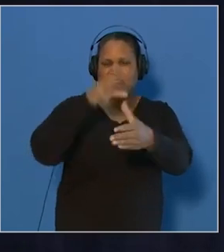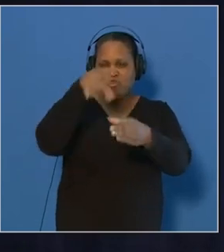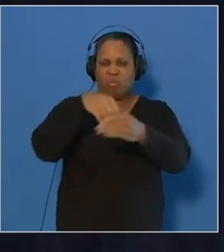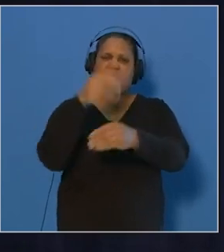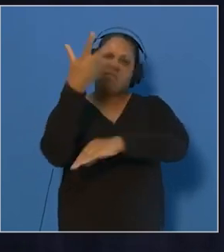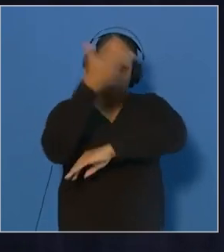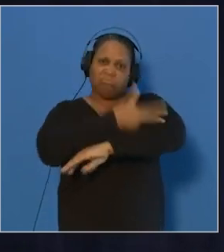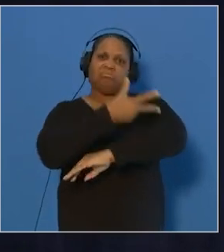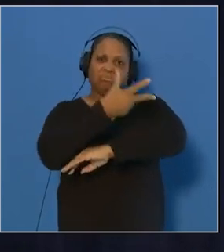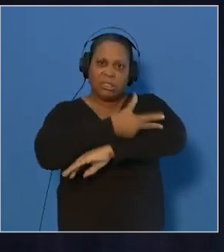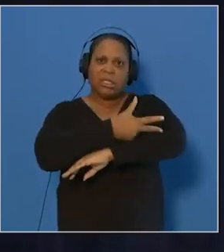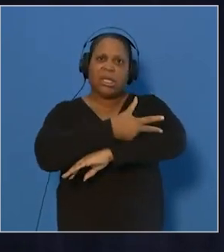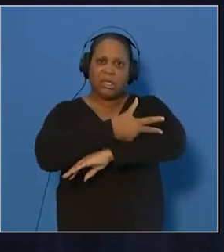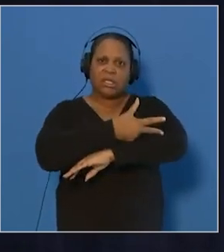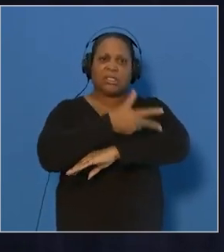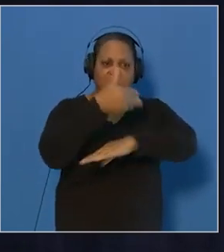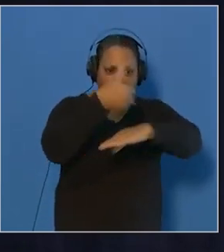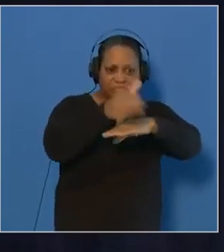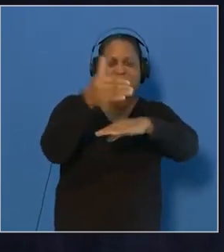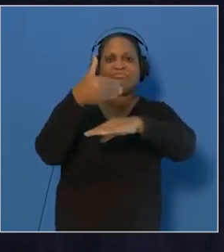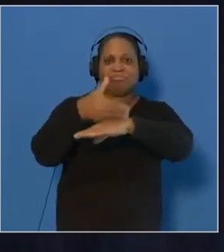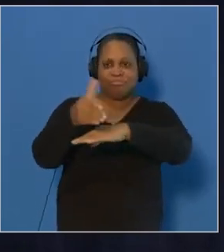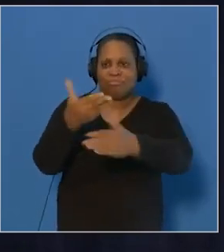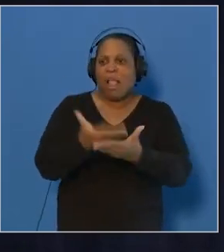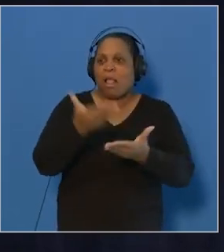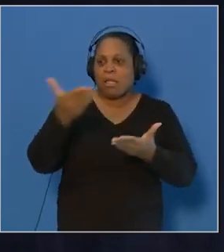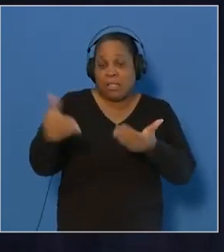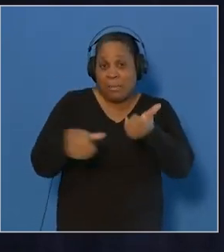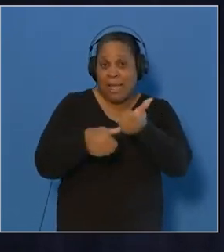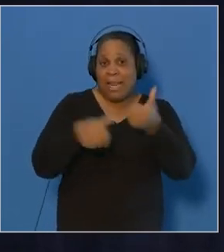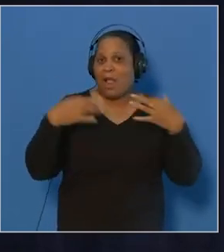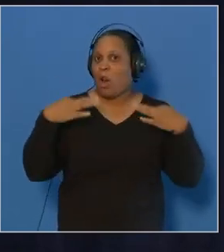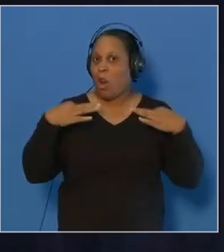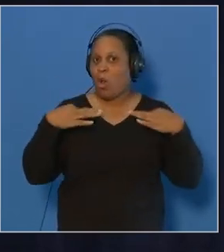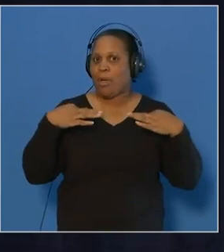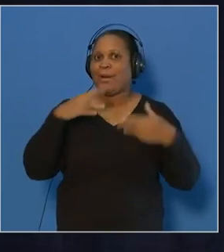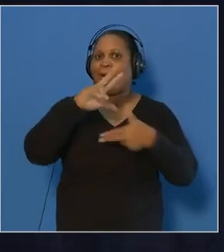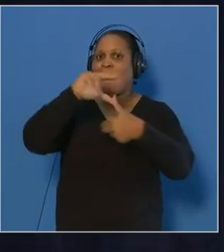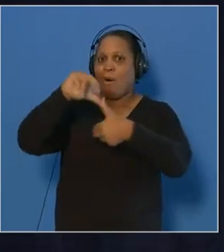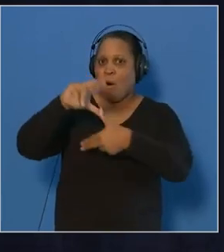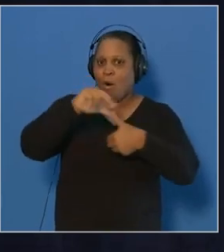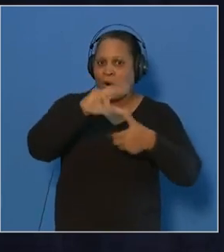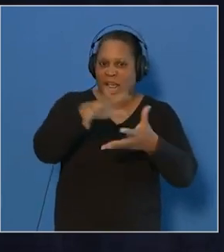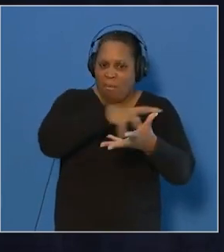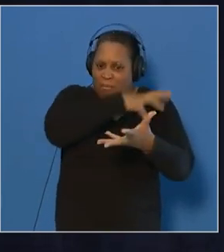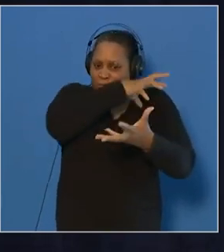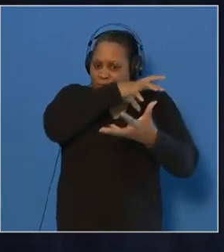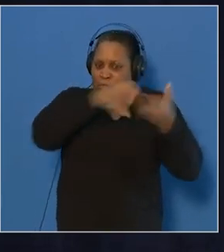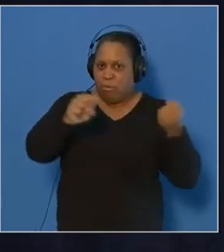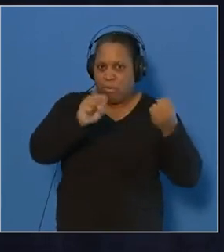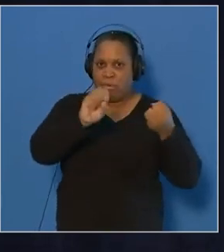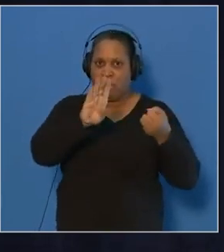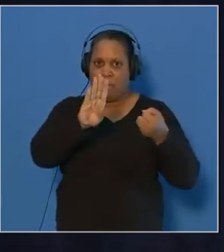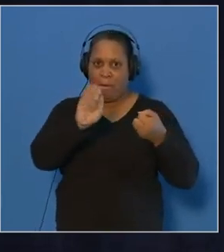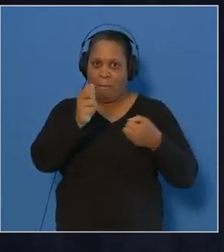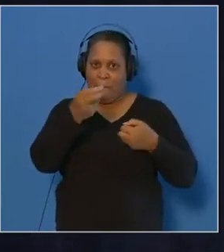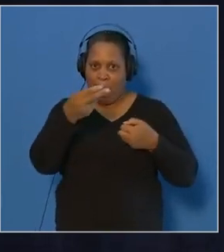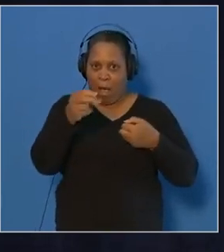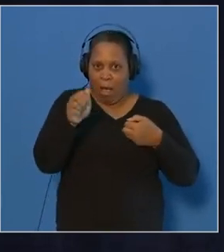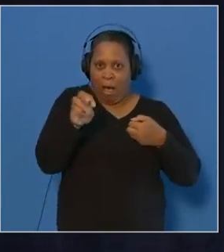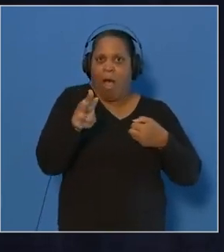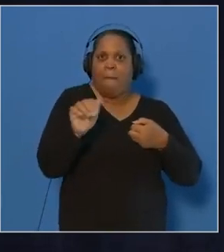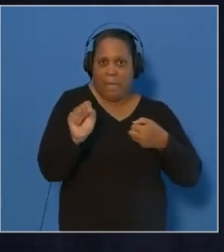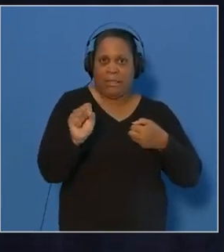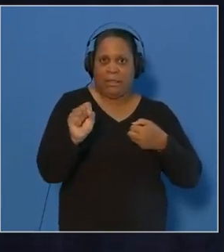of an appeal, we were able to send supplies, aid, and clothing to hurricane-ravaged Bahamians.